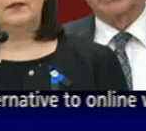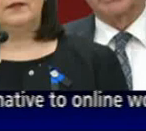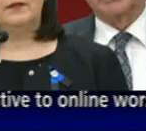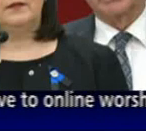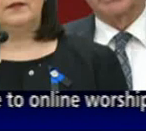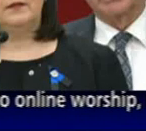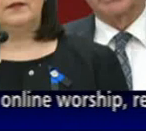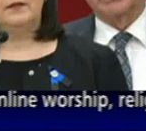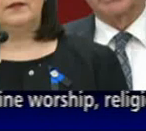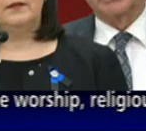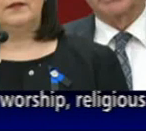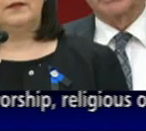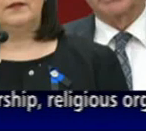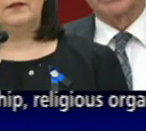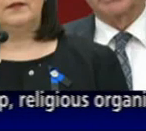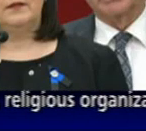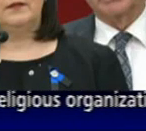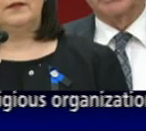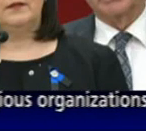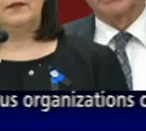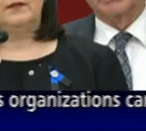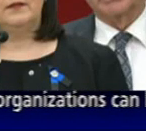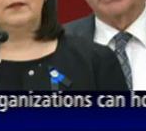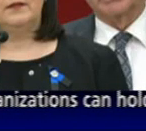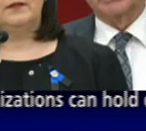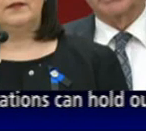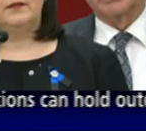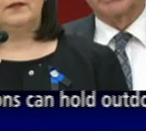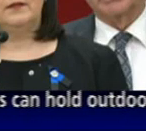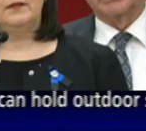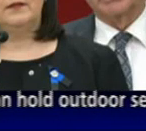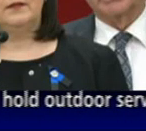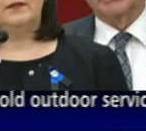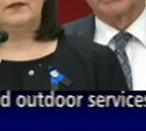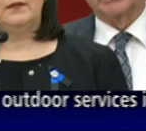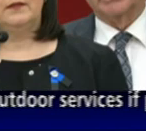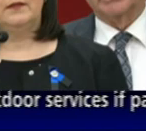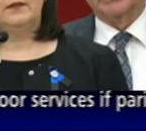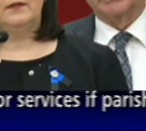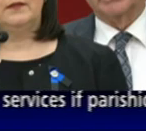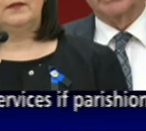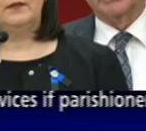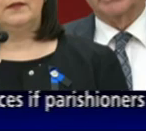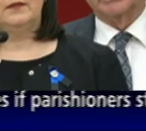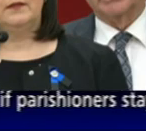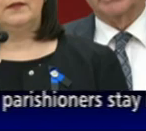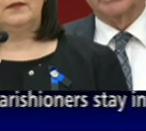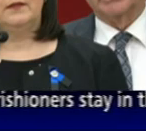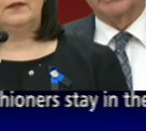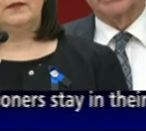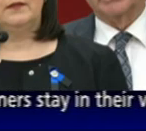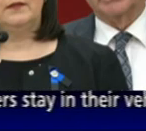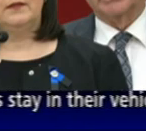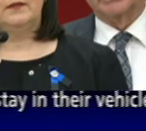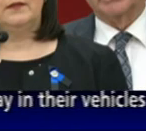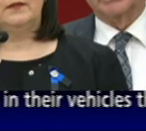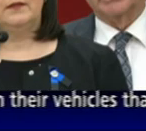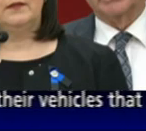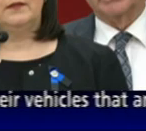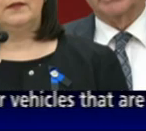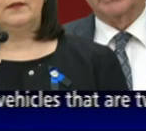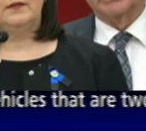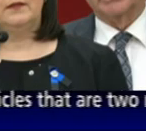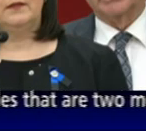continue to lead as the economic engine of our nation and as a province who bands together to take care of one another